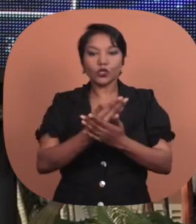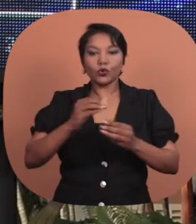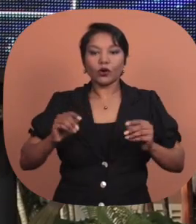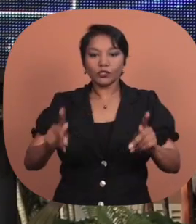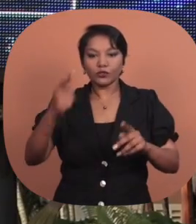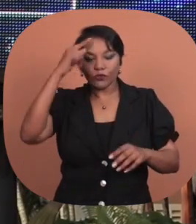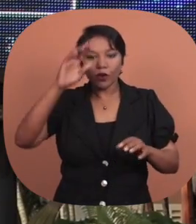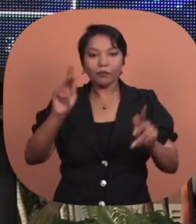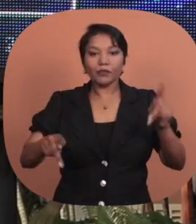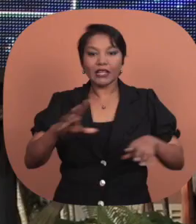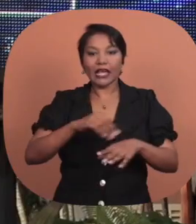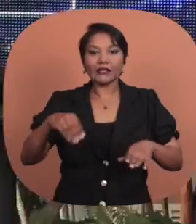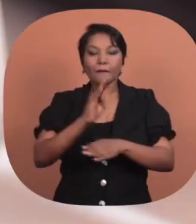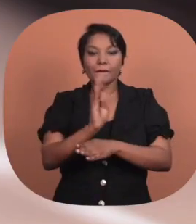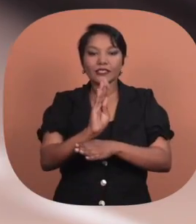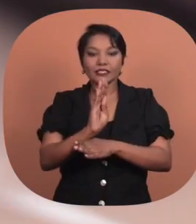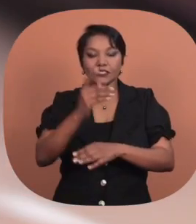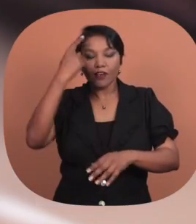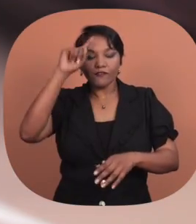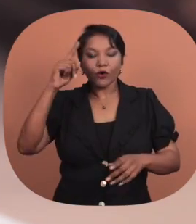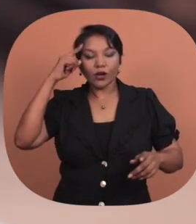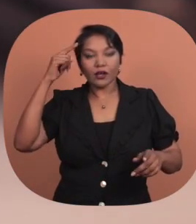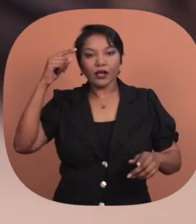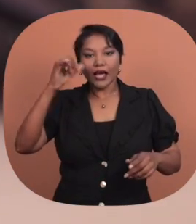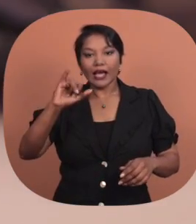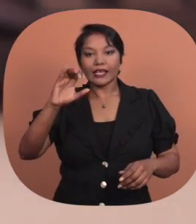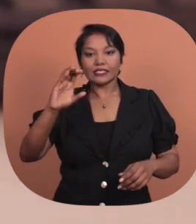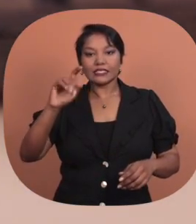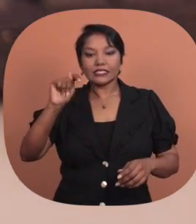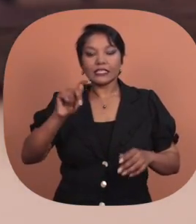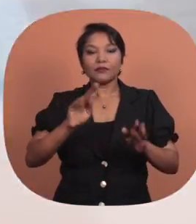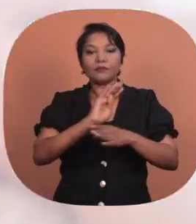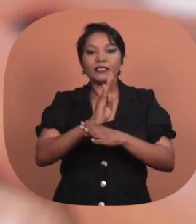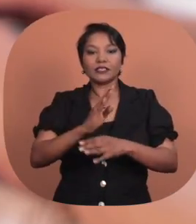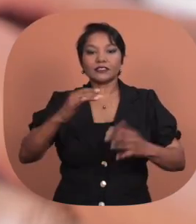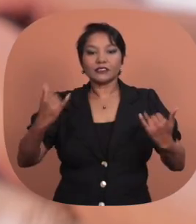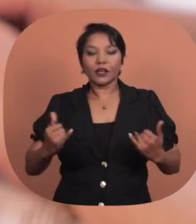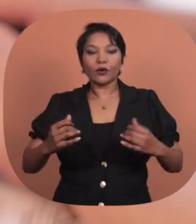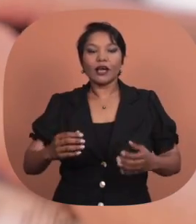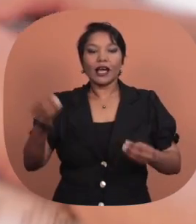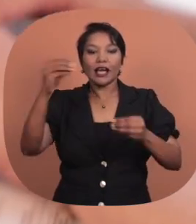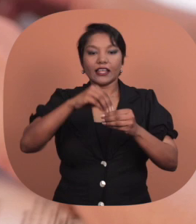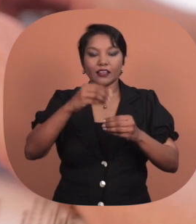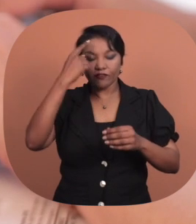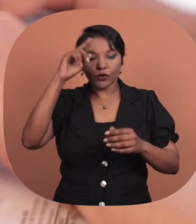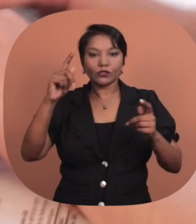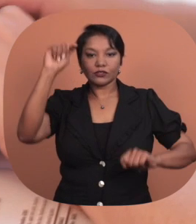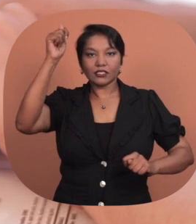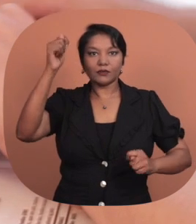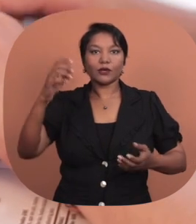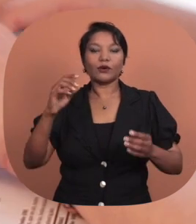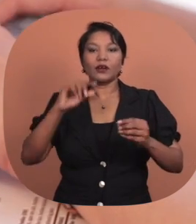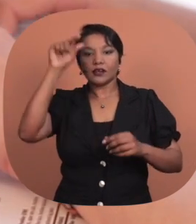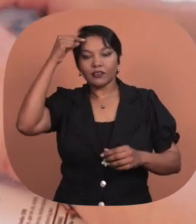opportunities for citizens and businesses, with the ultimate goal of the ICT sector becoming a major contributor to the national gross